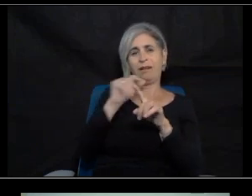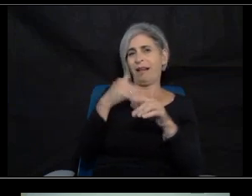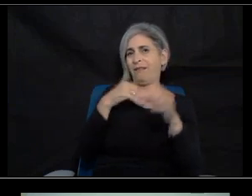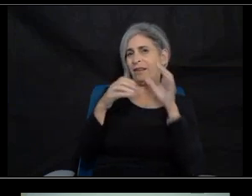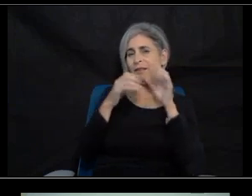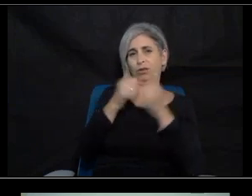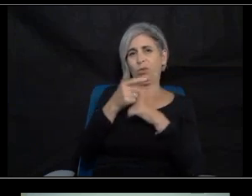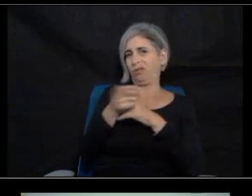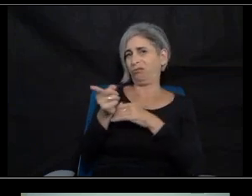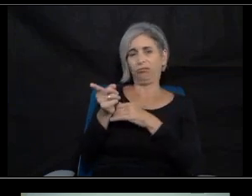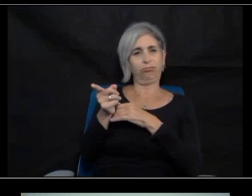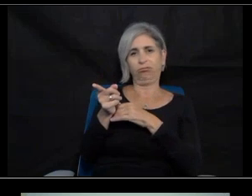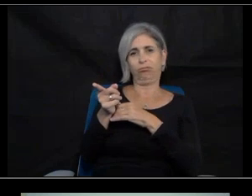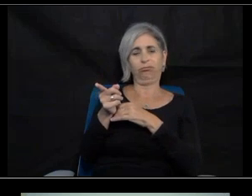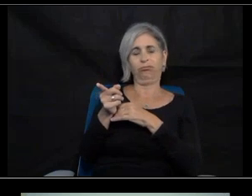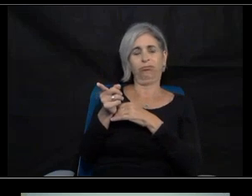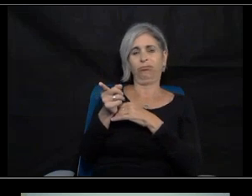her.